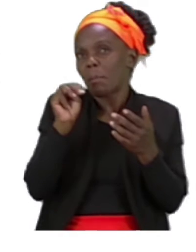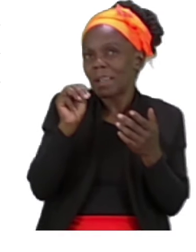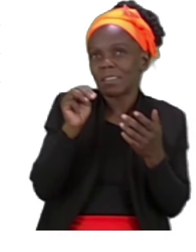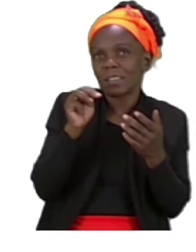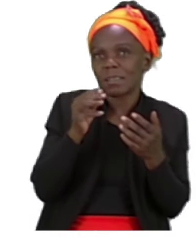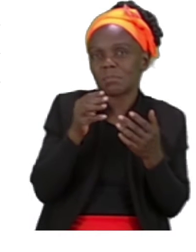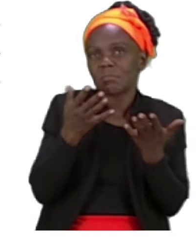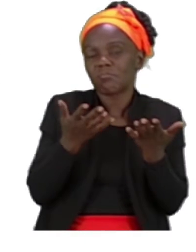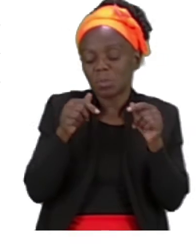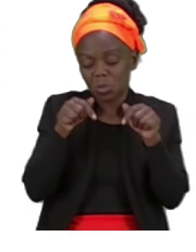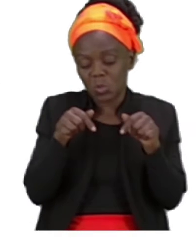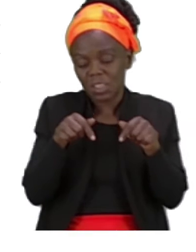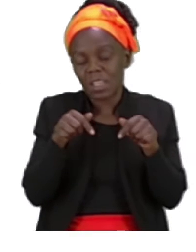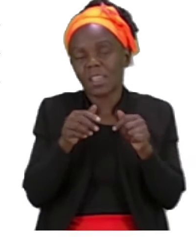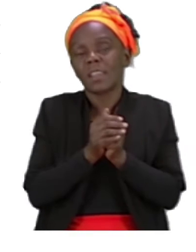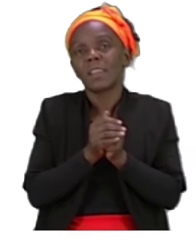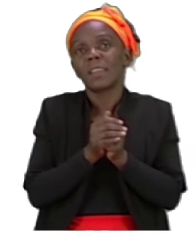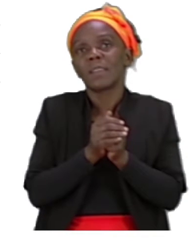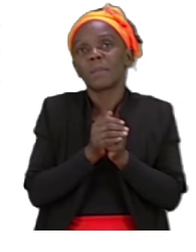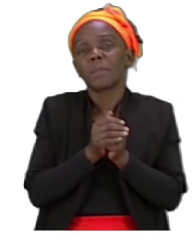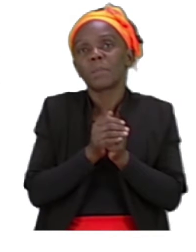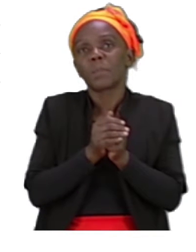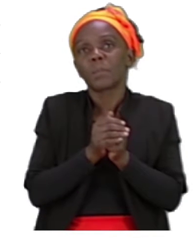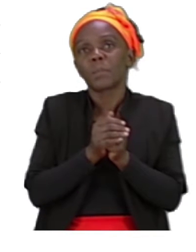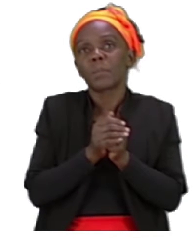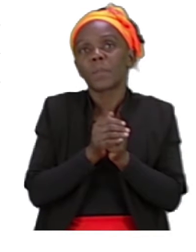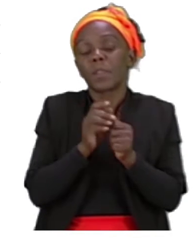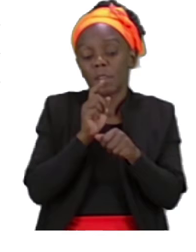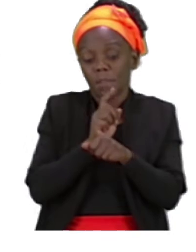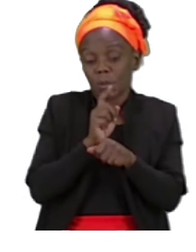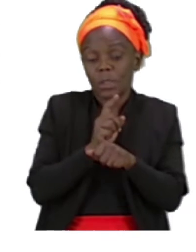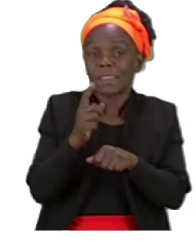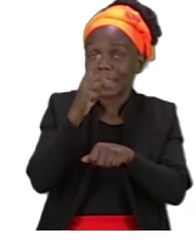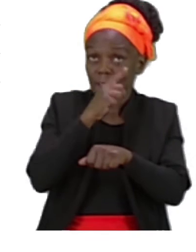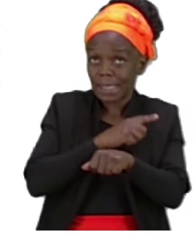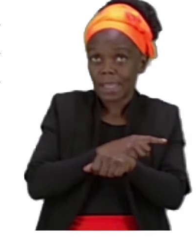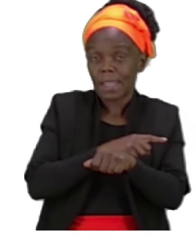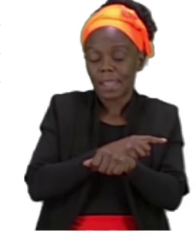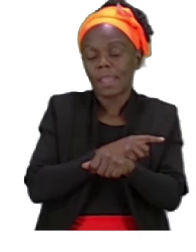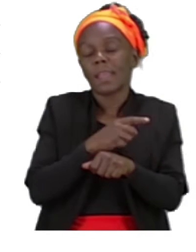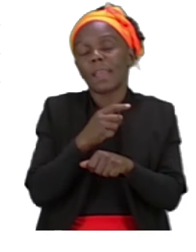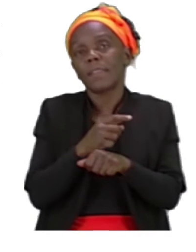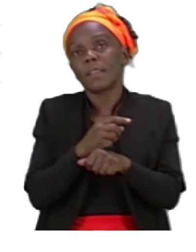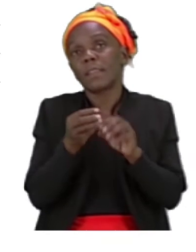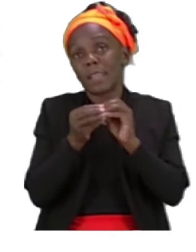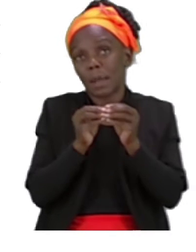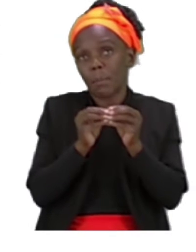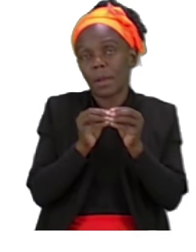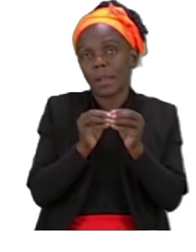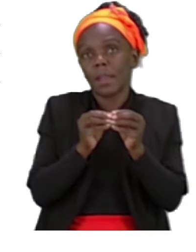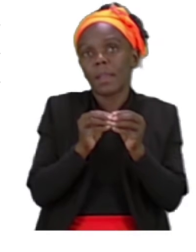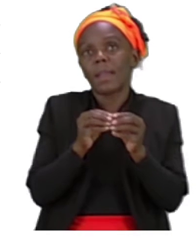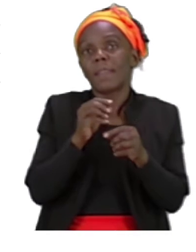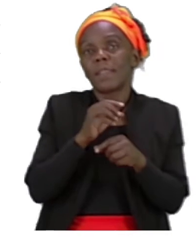day, the number, the month,